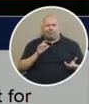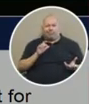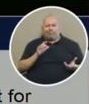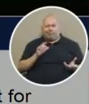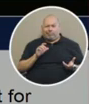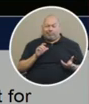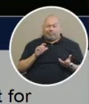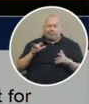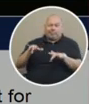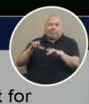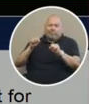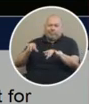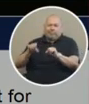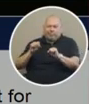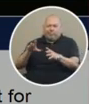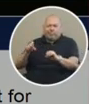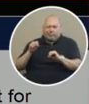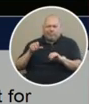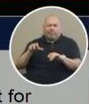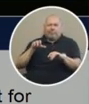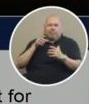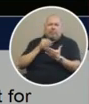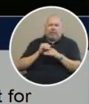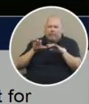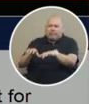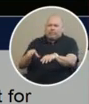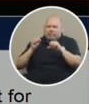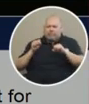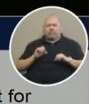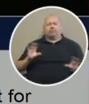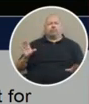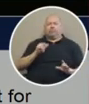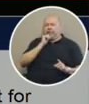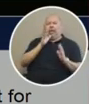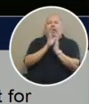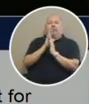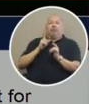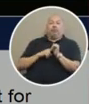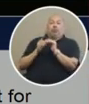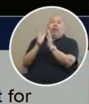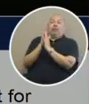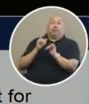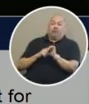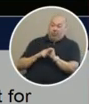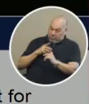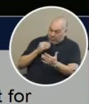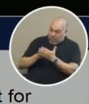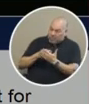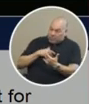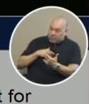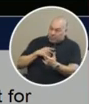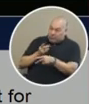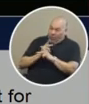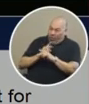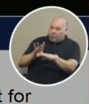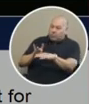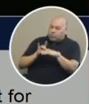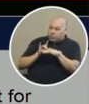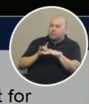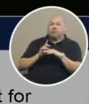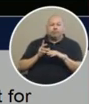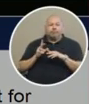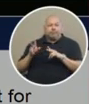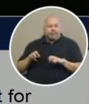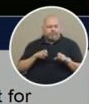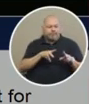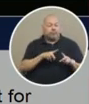wipe out departments without communicating with them. We're working very closely, identifying all non-essential savings. Those